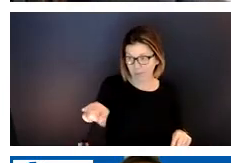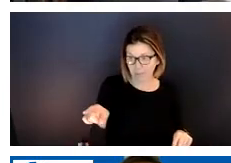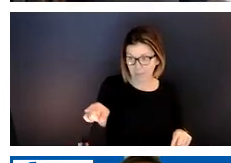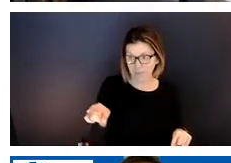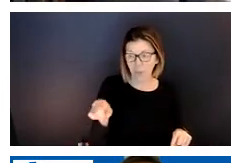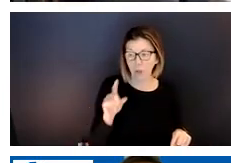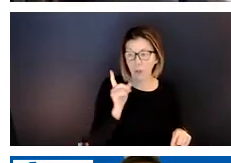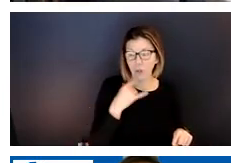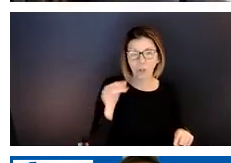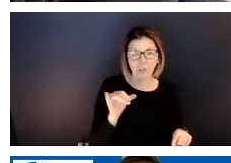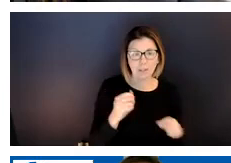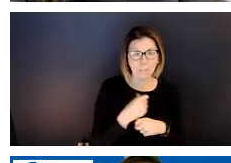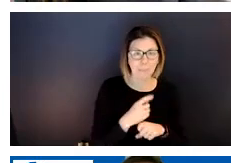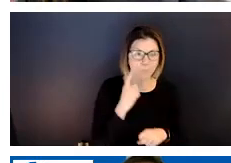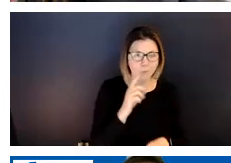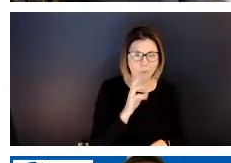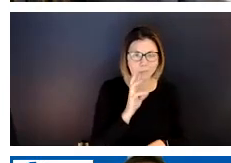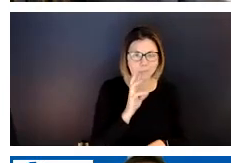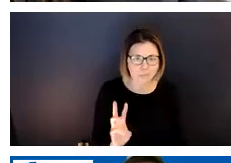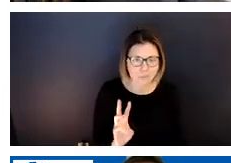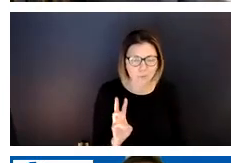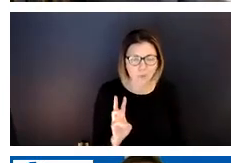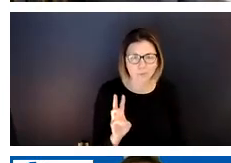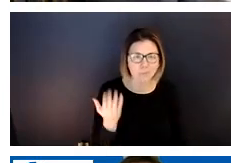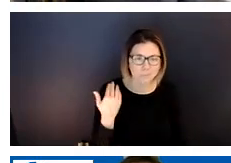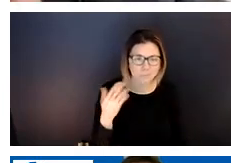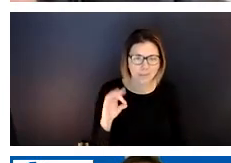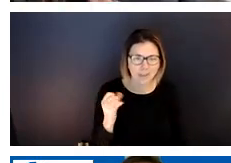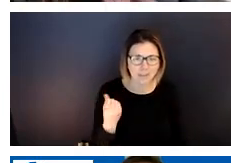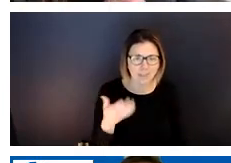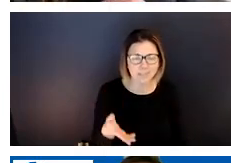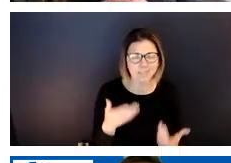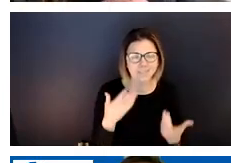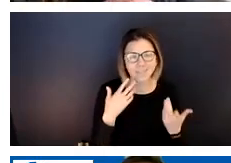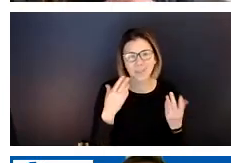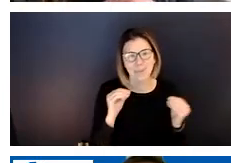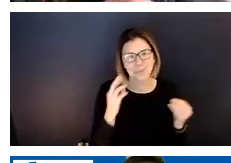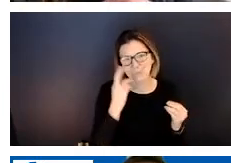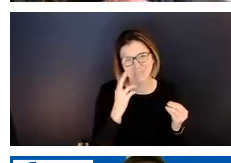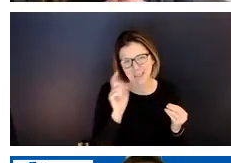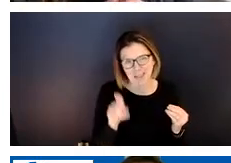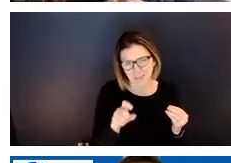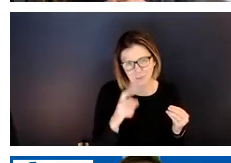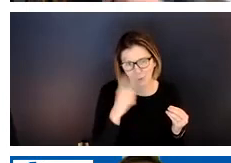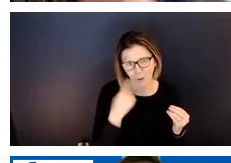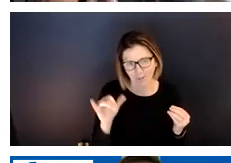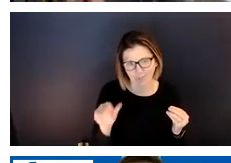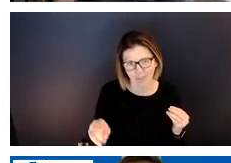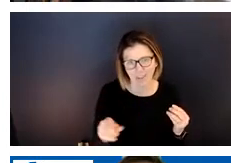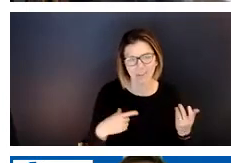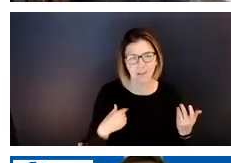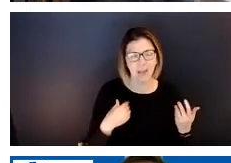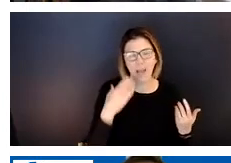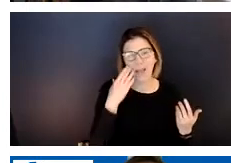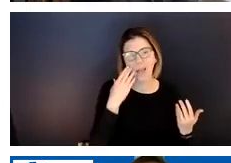like it was made for a 6-year-old from the 90s. There's no reason that it has to look that way. I know